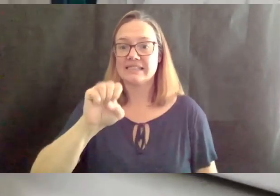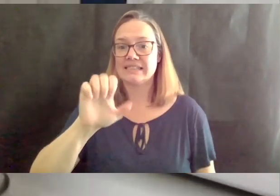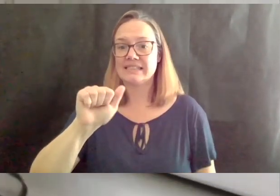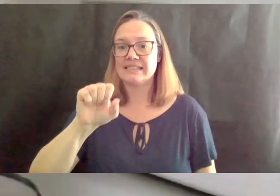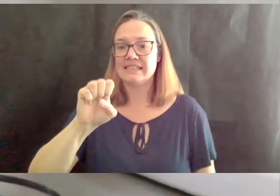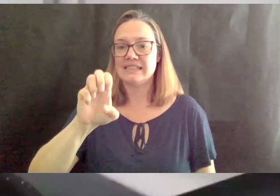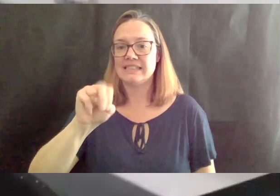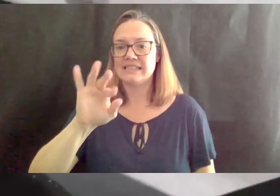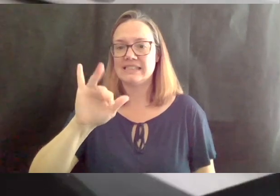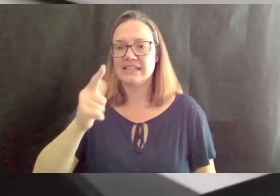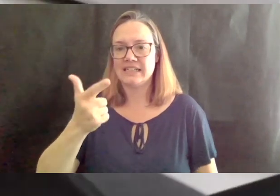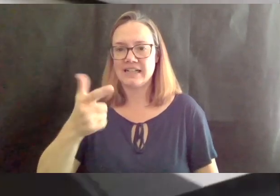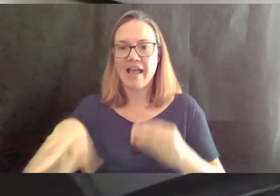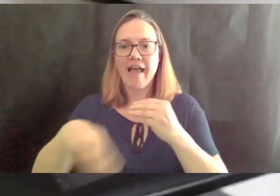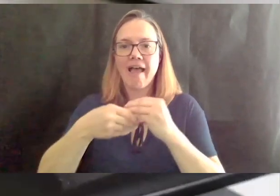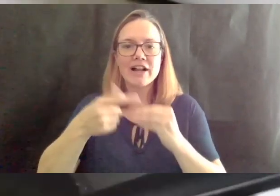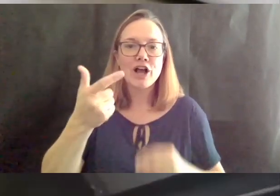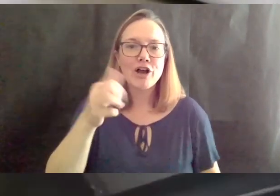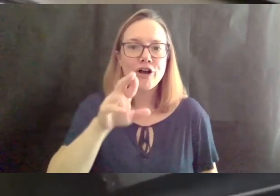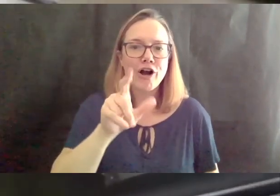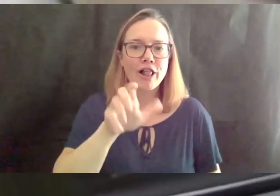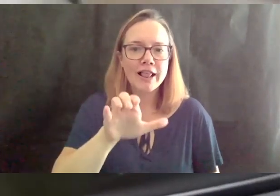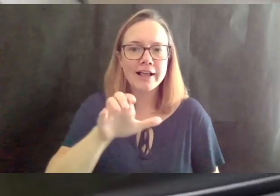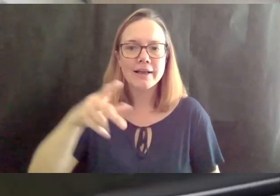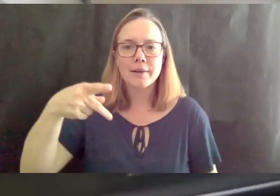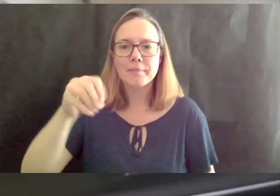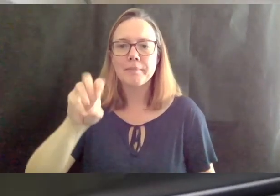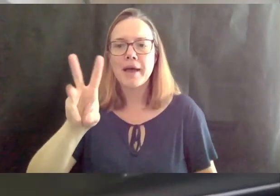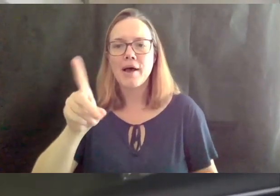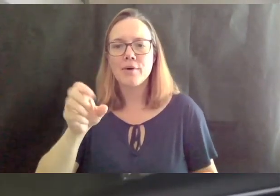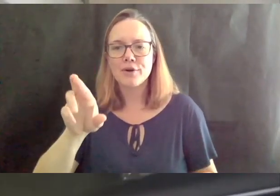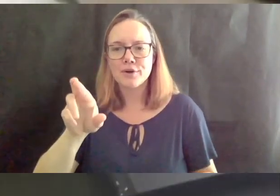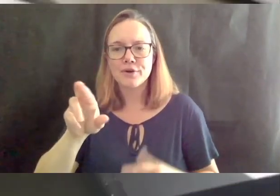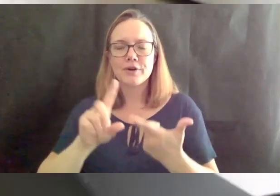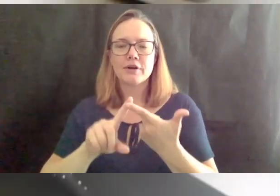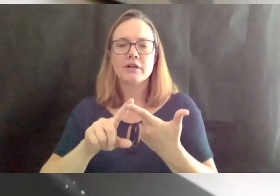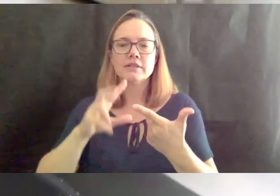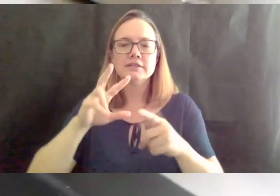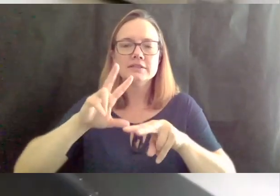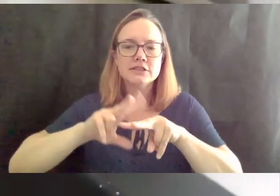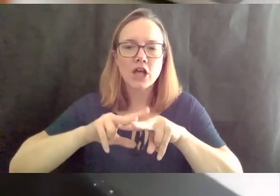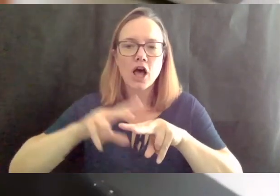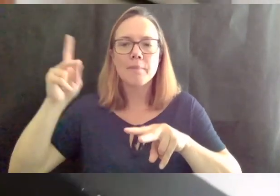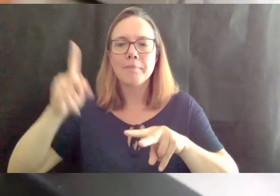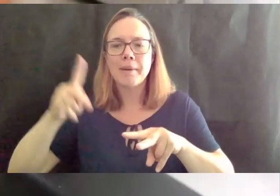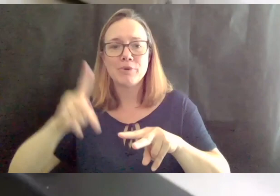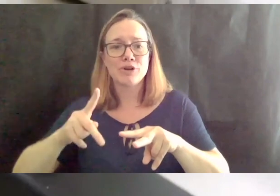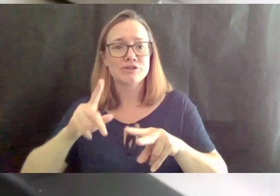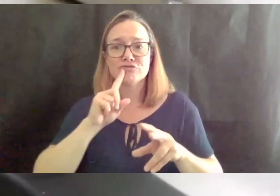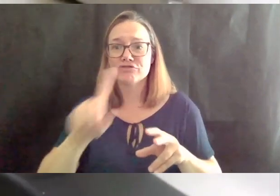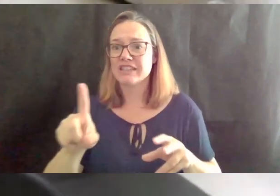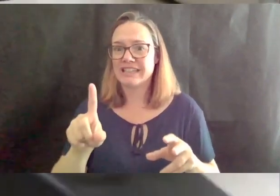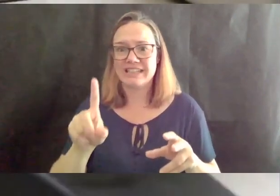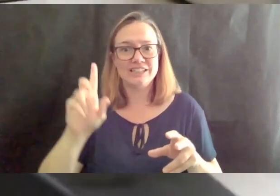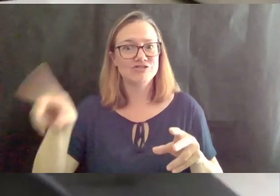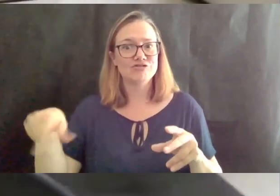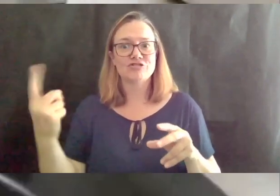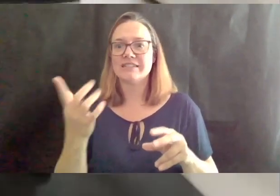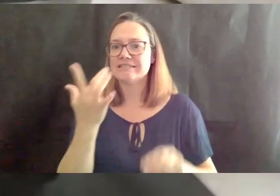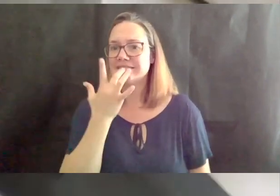little bit of garlic powder in there. I'm gonna put some salt and pepper, and this is really just to